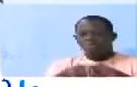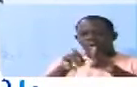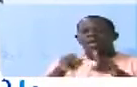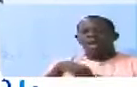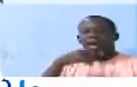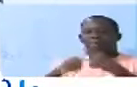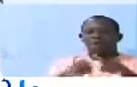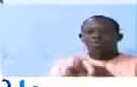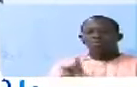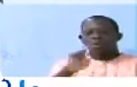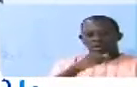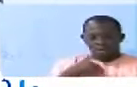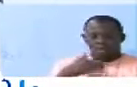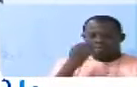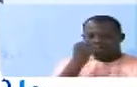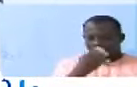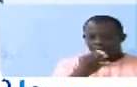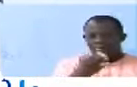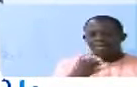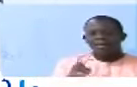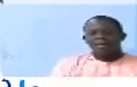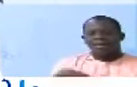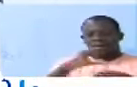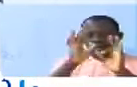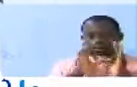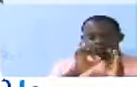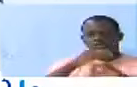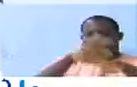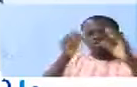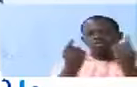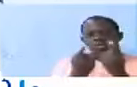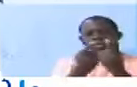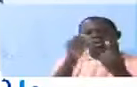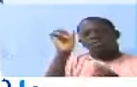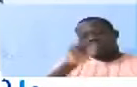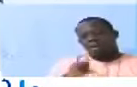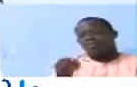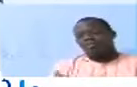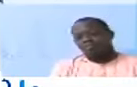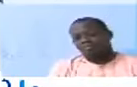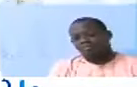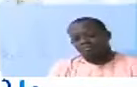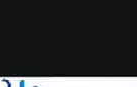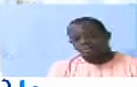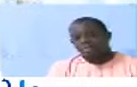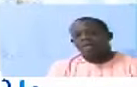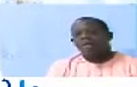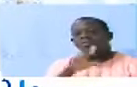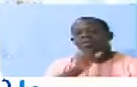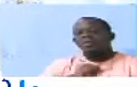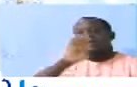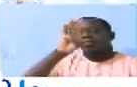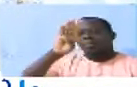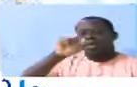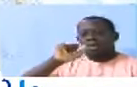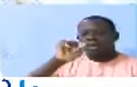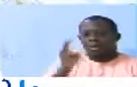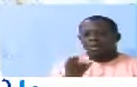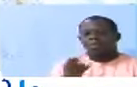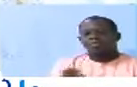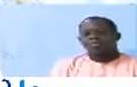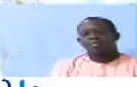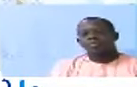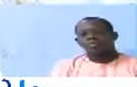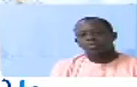Just like what I said, they will take it as something bad. Mr. He